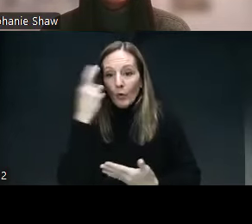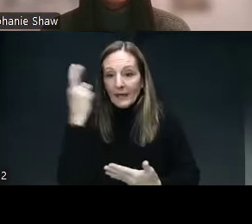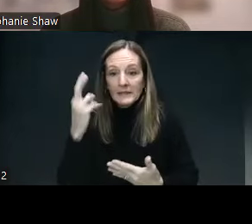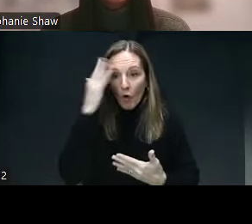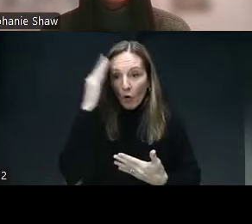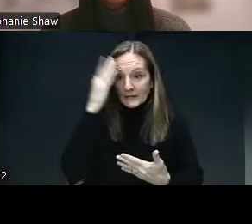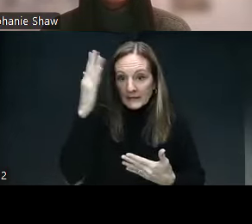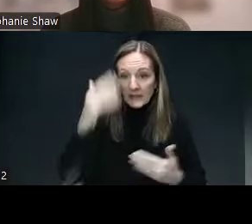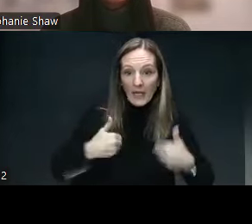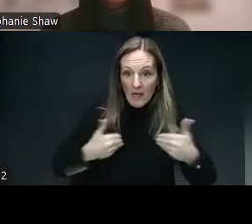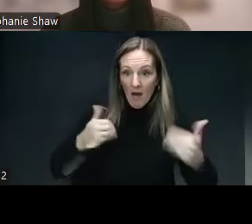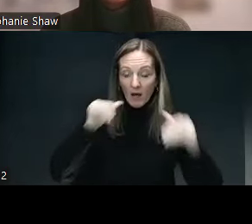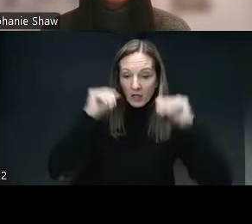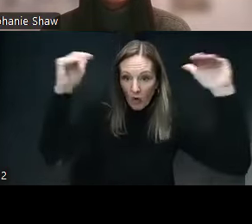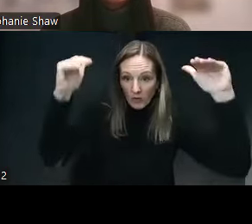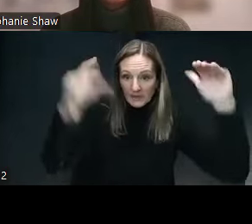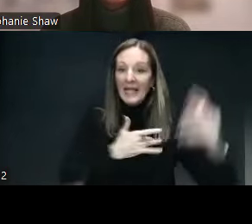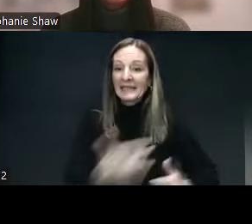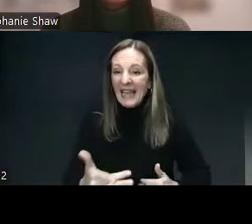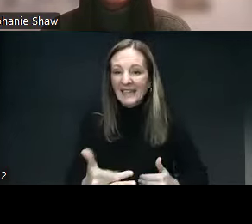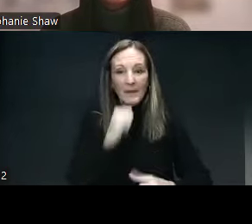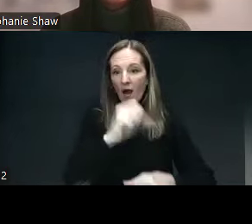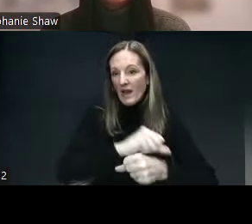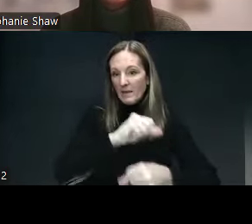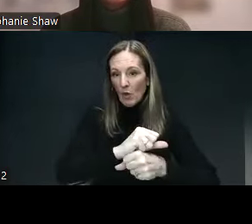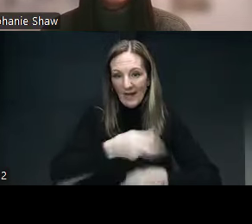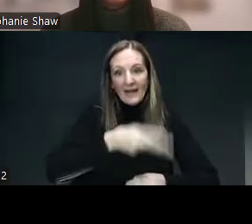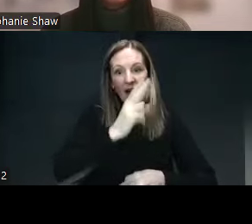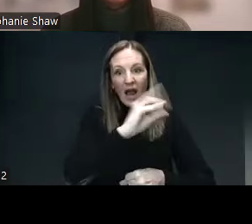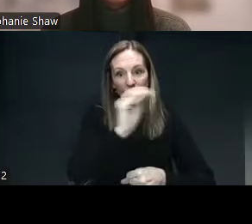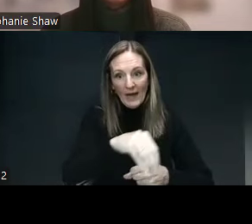autistic young adults tend to be unemployed at a much higher rate.